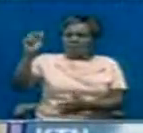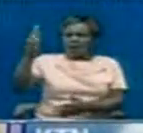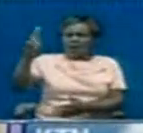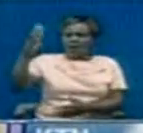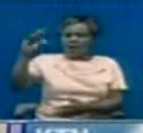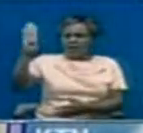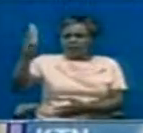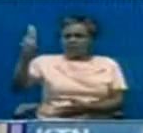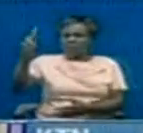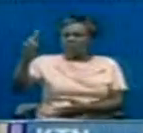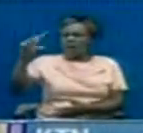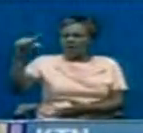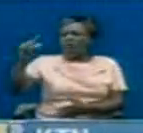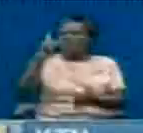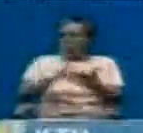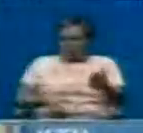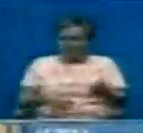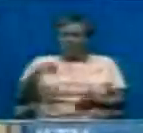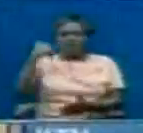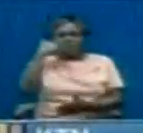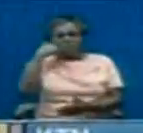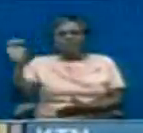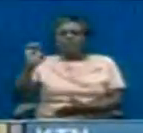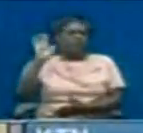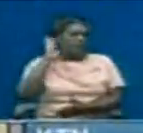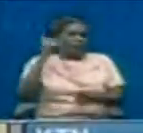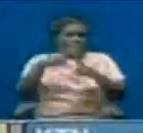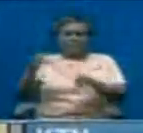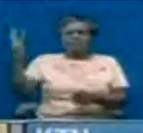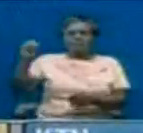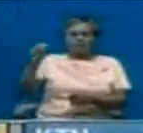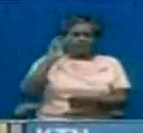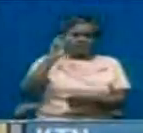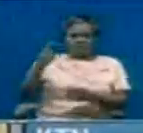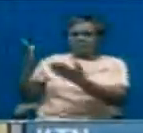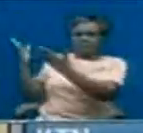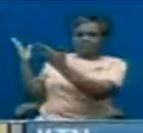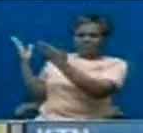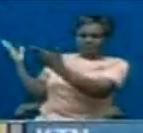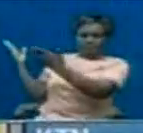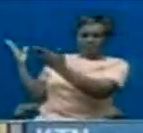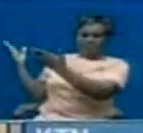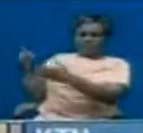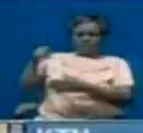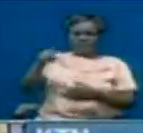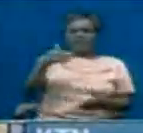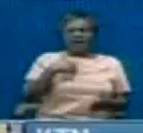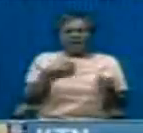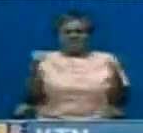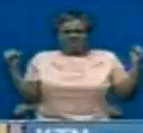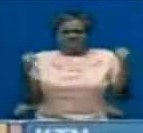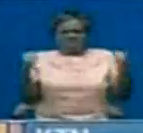we've heard a lot about Ebola, but what is the Marburg virus? Let's take a look at this right now. Now, this is a hemorrhagic fever